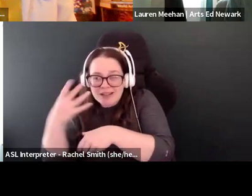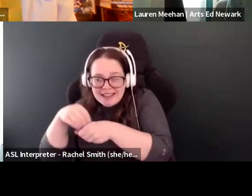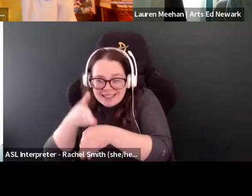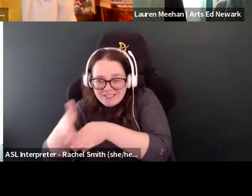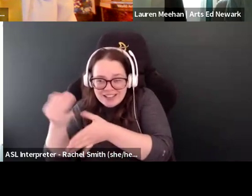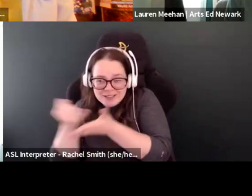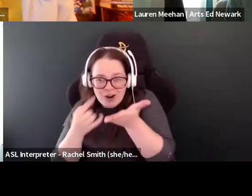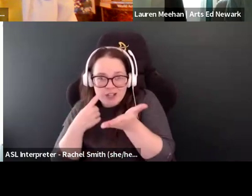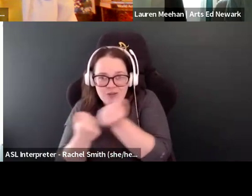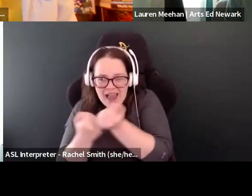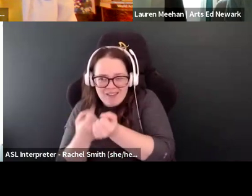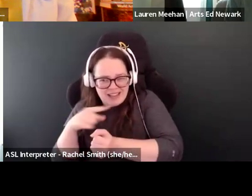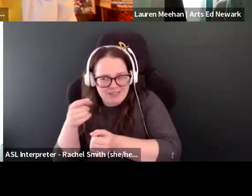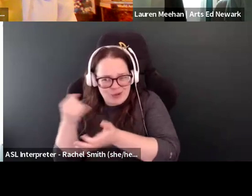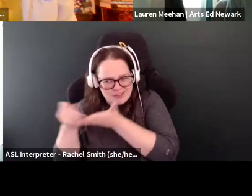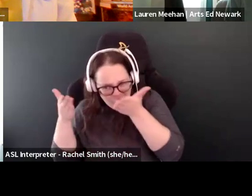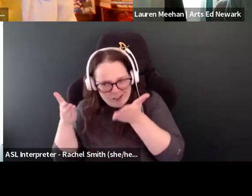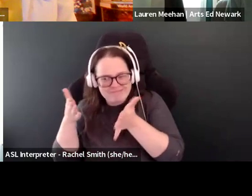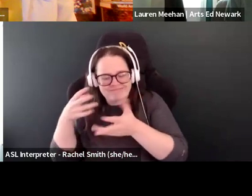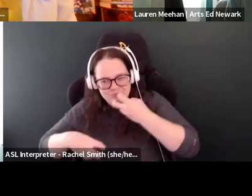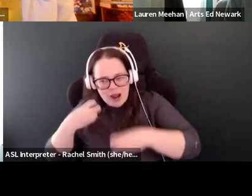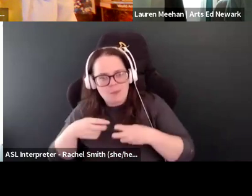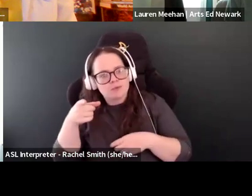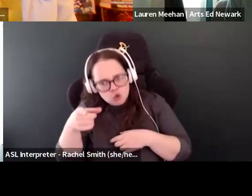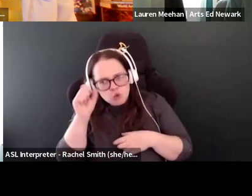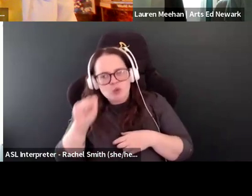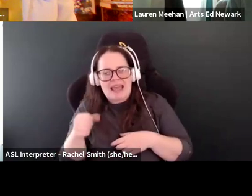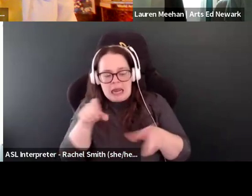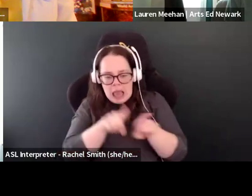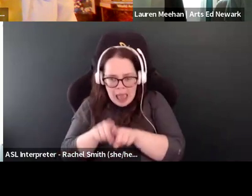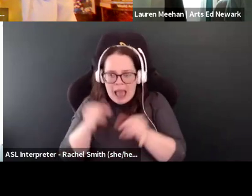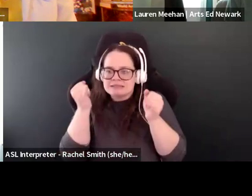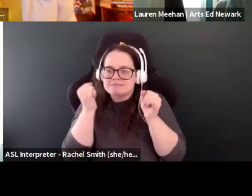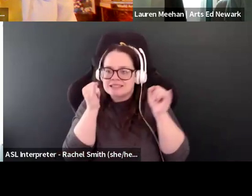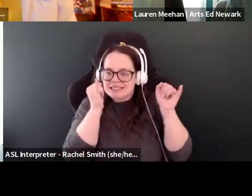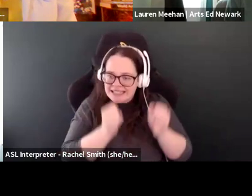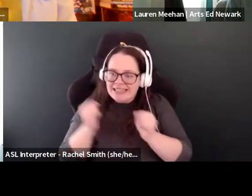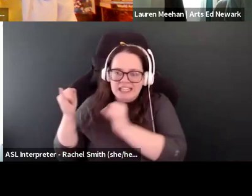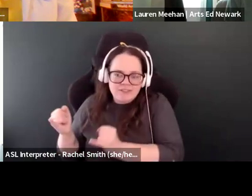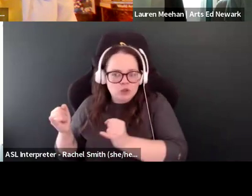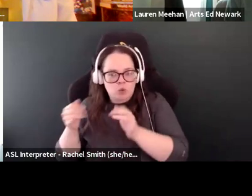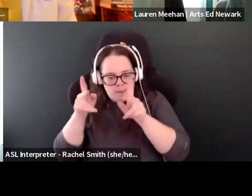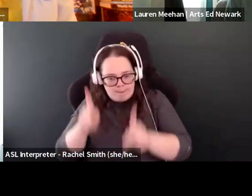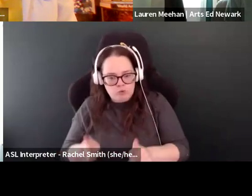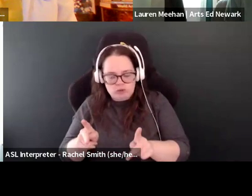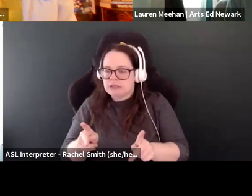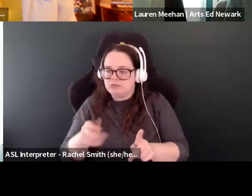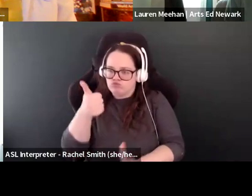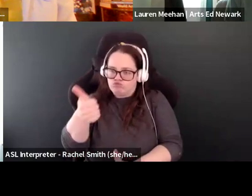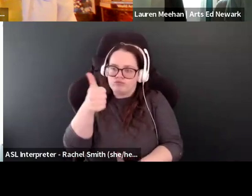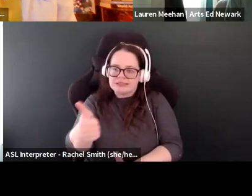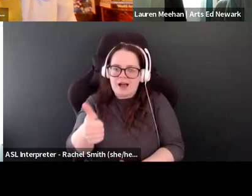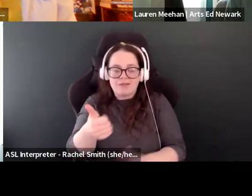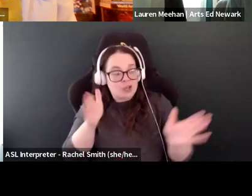arts issues, that you can do that just as an individual, and encourage